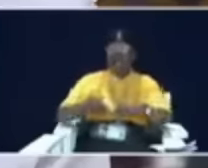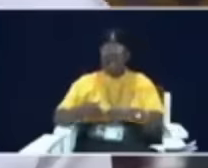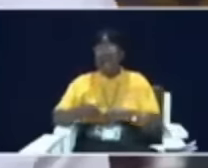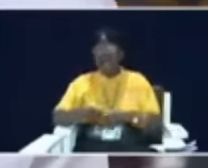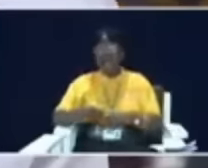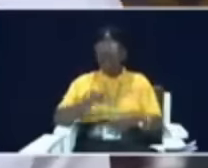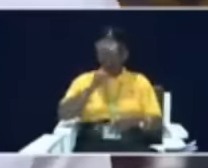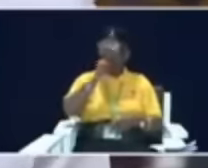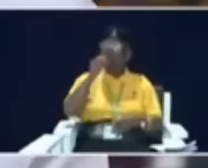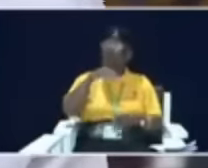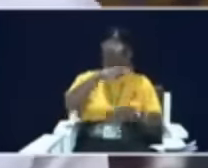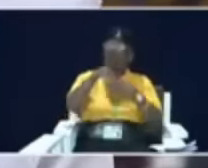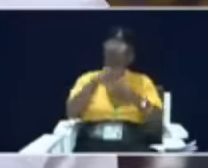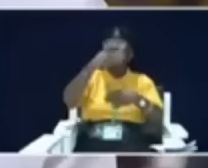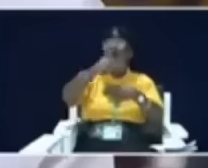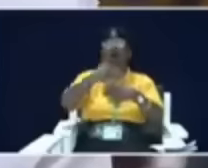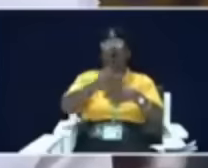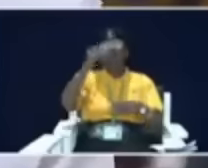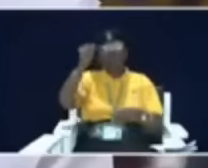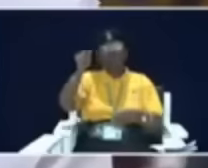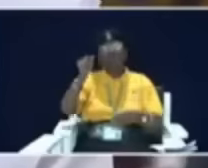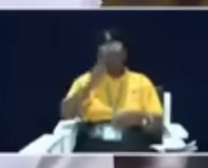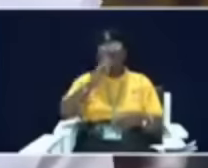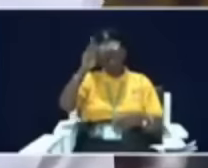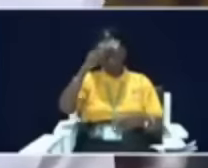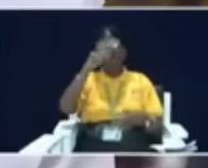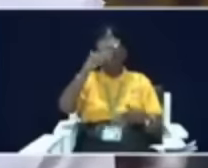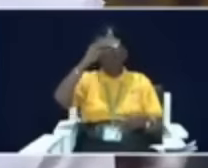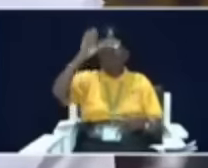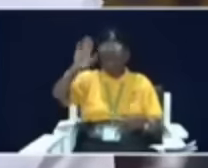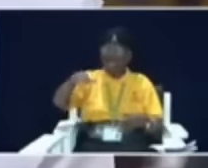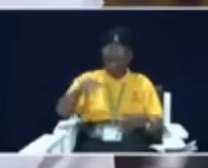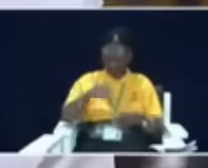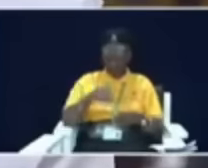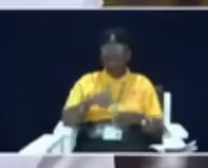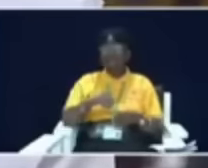Not all walls are bad.